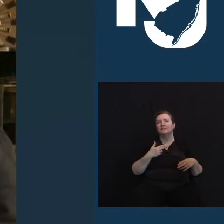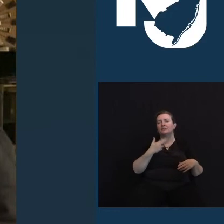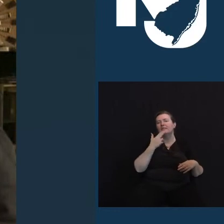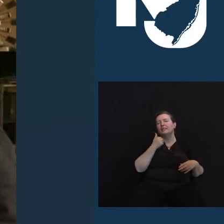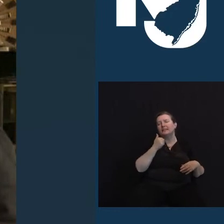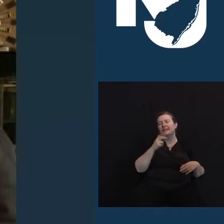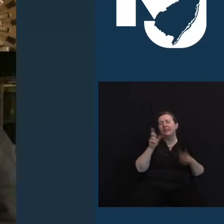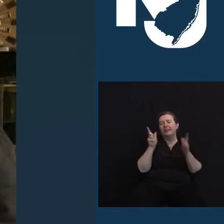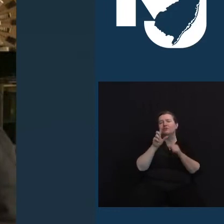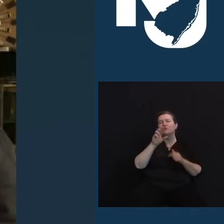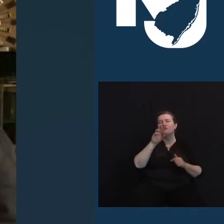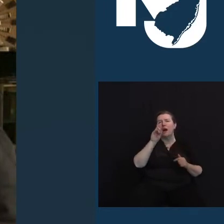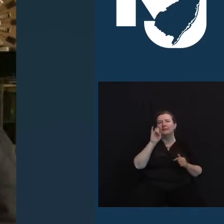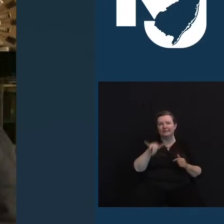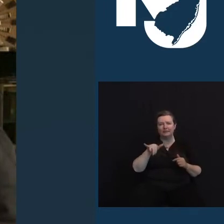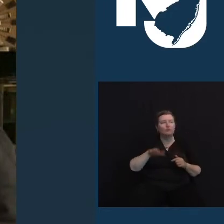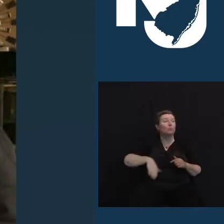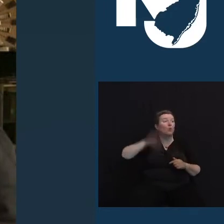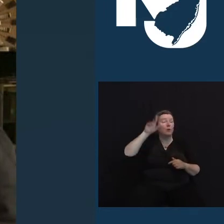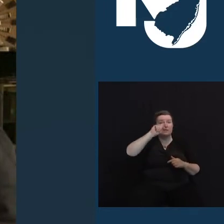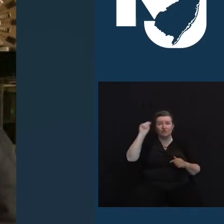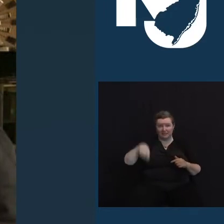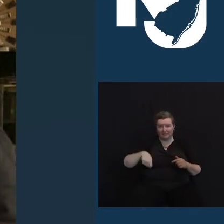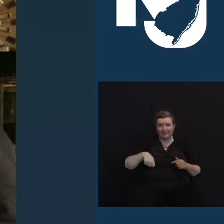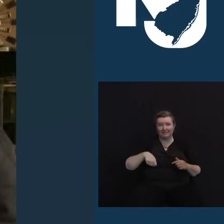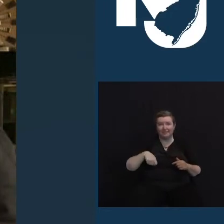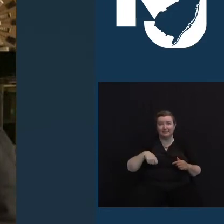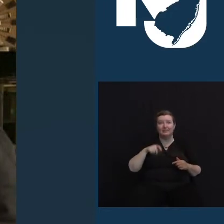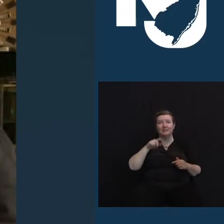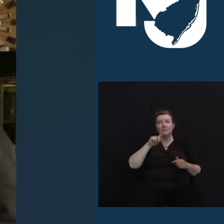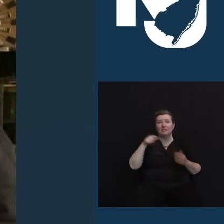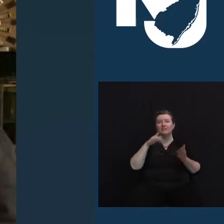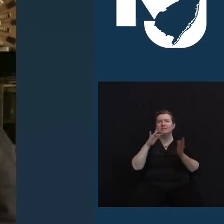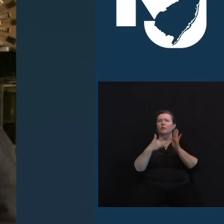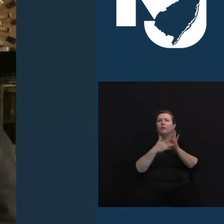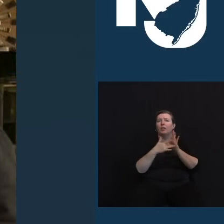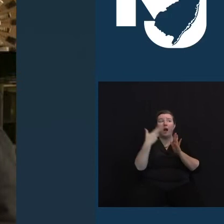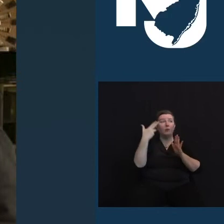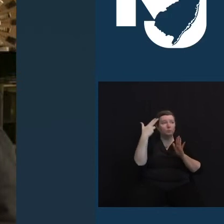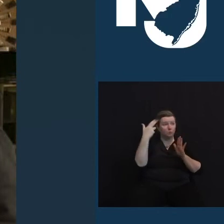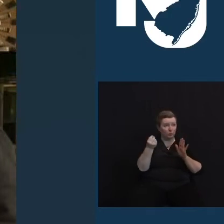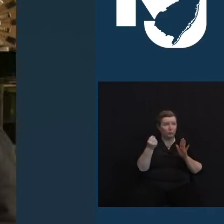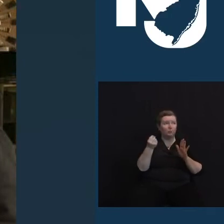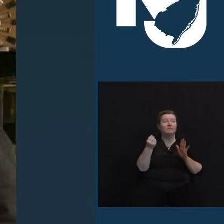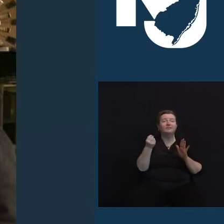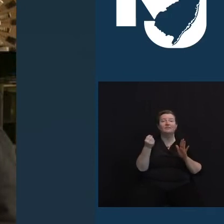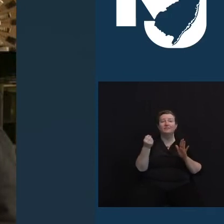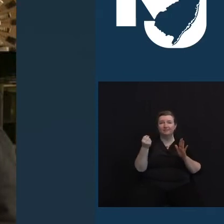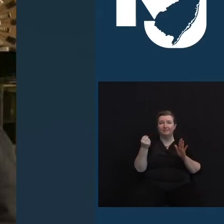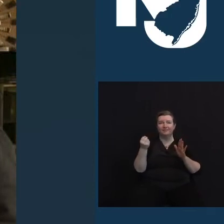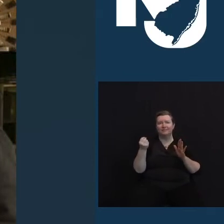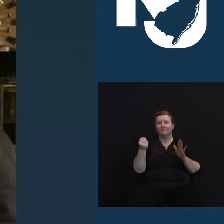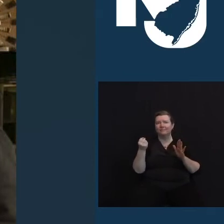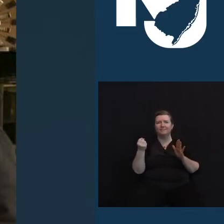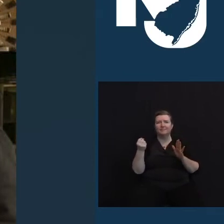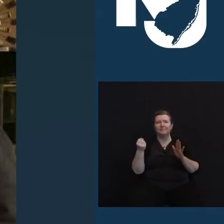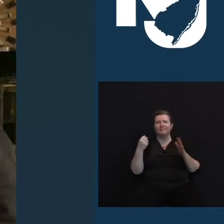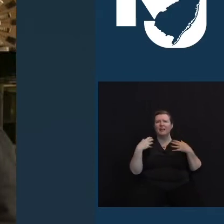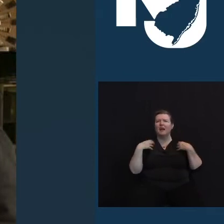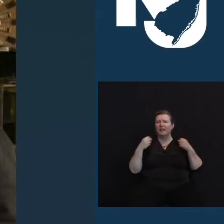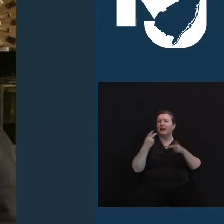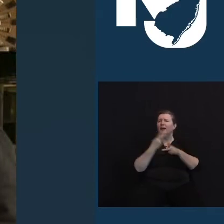Trenton, a member of the Trenton Central High School class of 1986, and one of our frontline healthcare workers. He was just